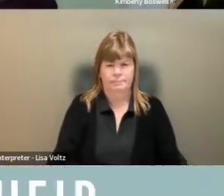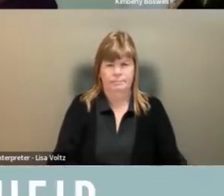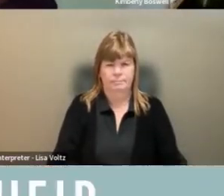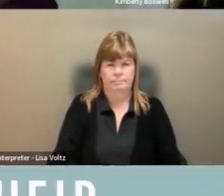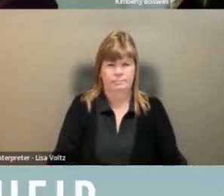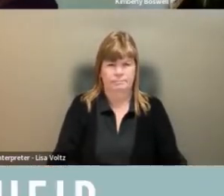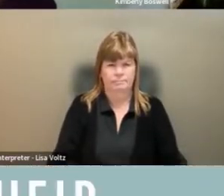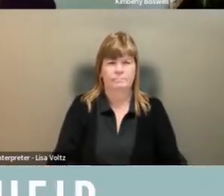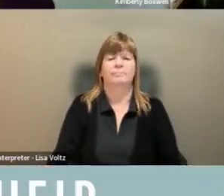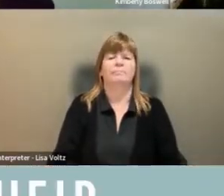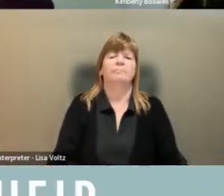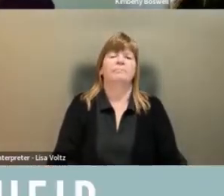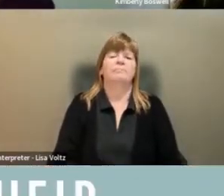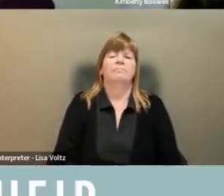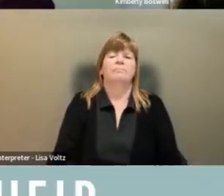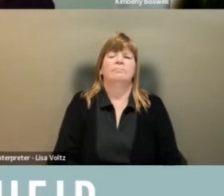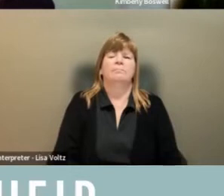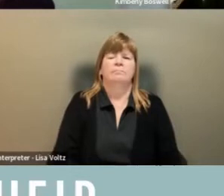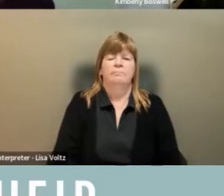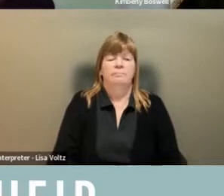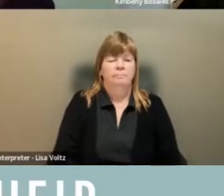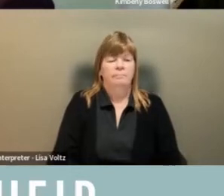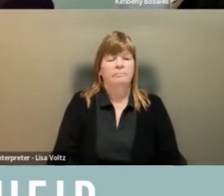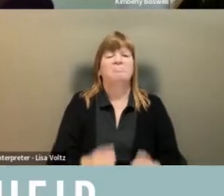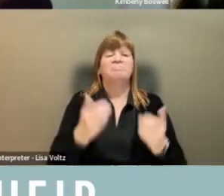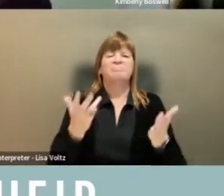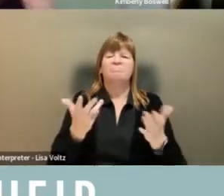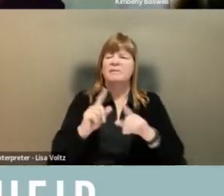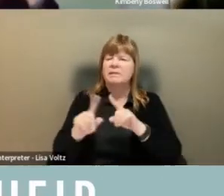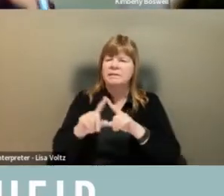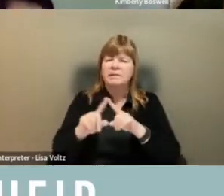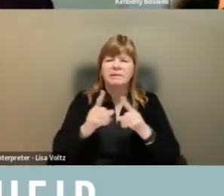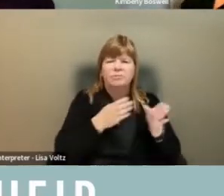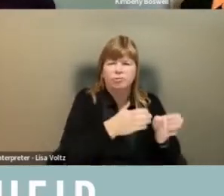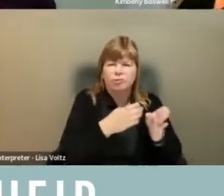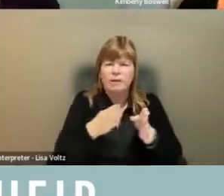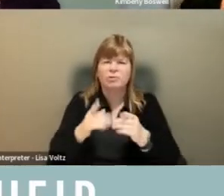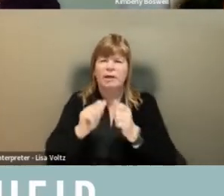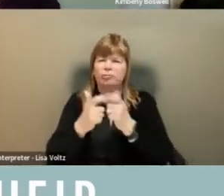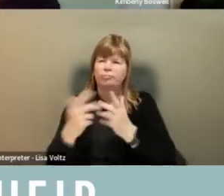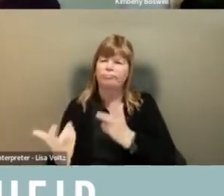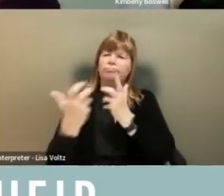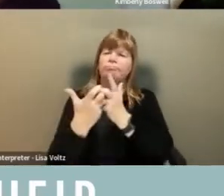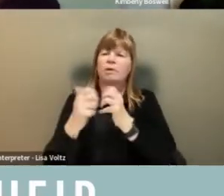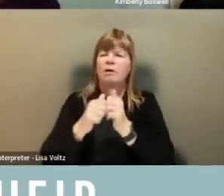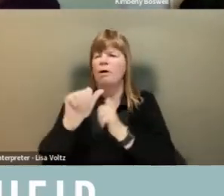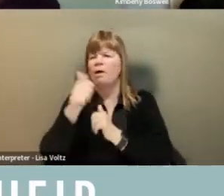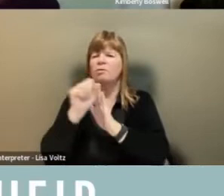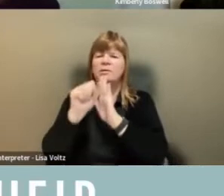Next slide. Thank you. So strategies for partnering with other states to take back to their